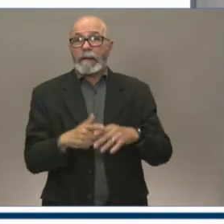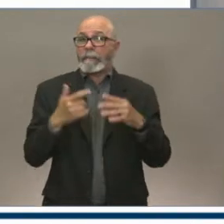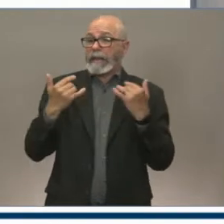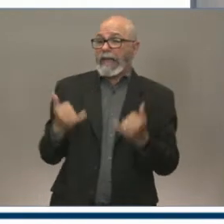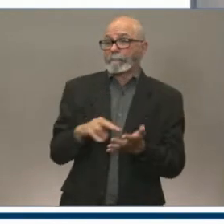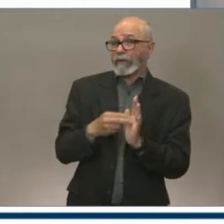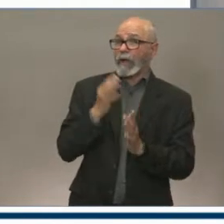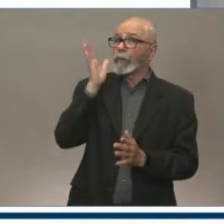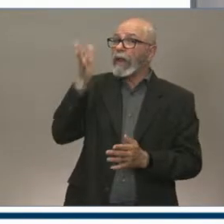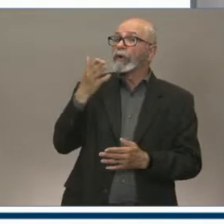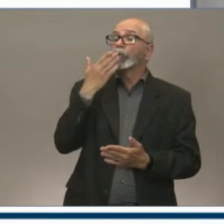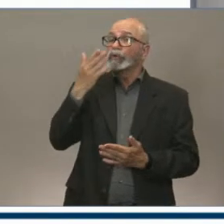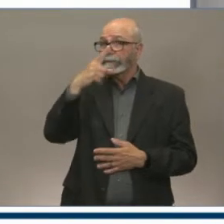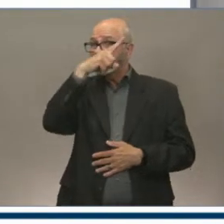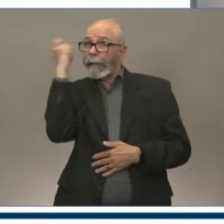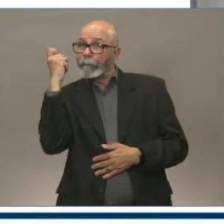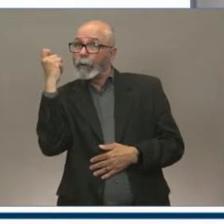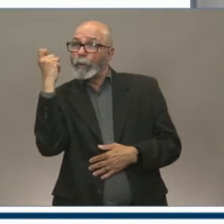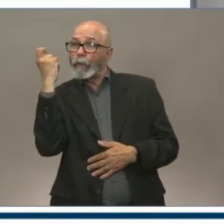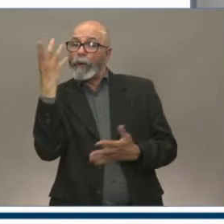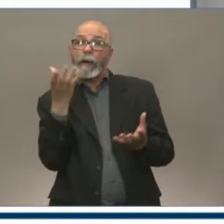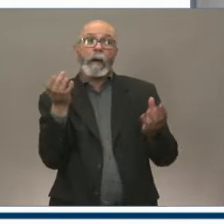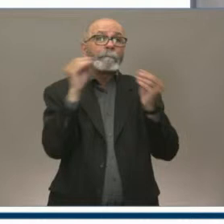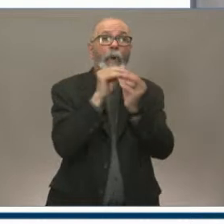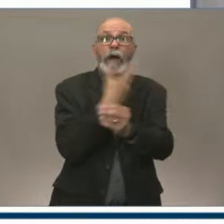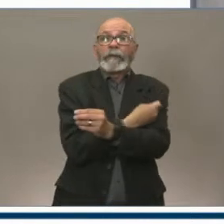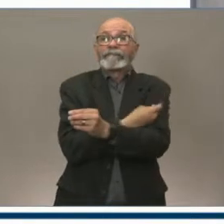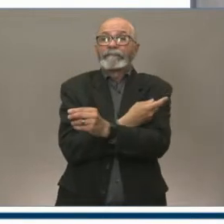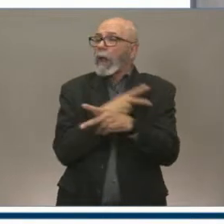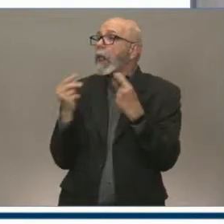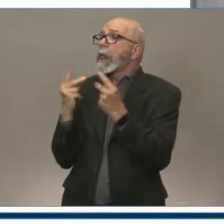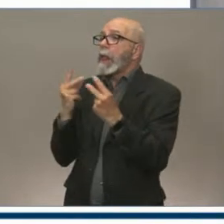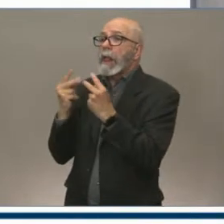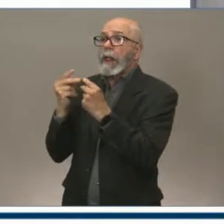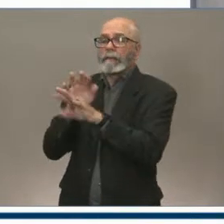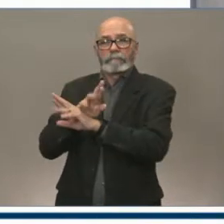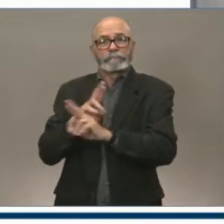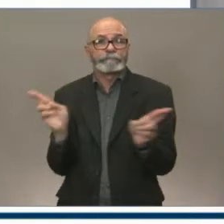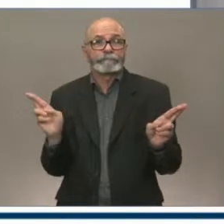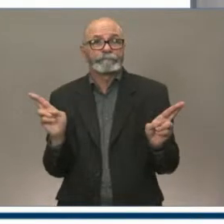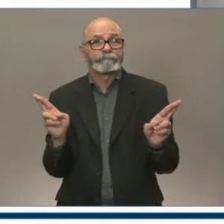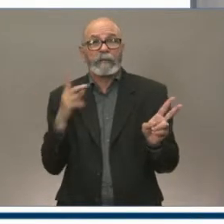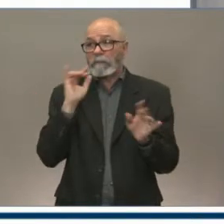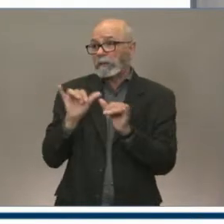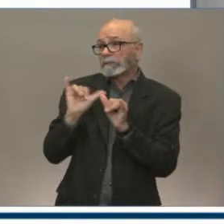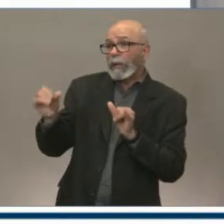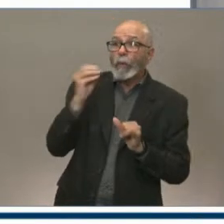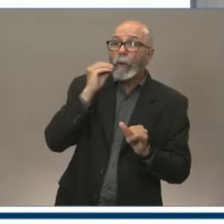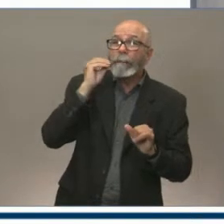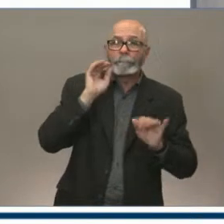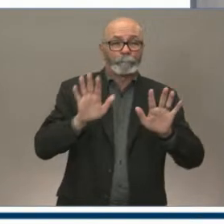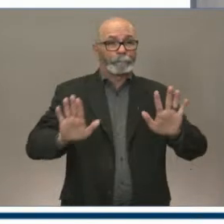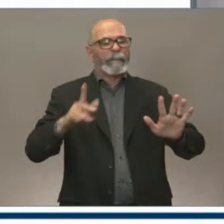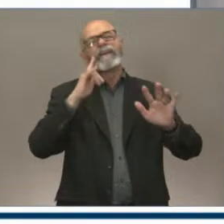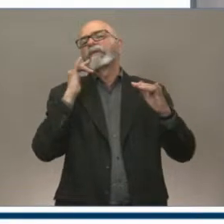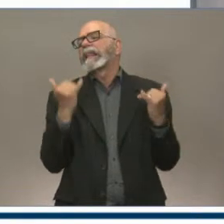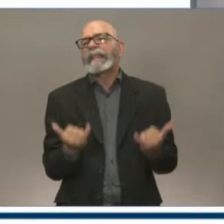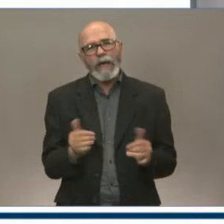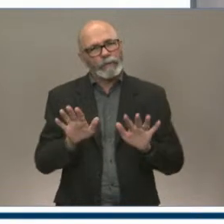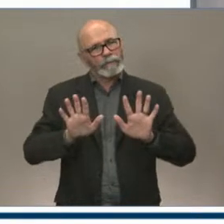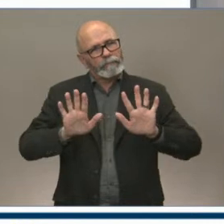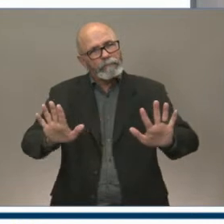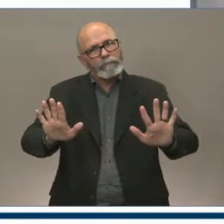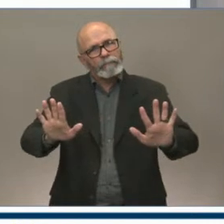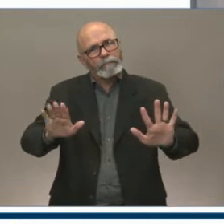up, if we can continue to work with Nova Scotians and stay home, stick to our family or